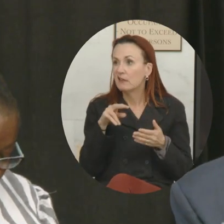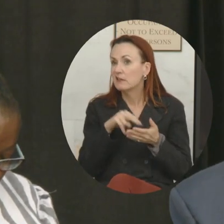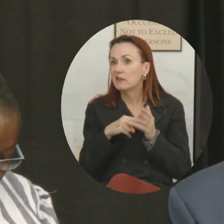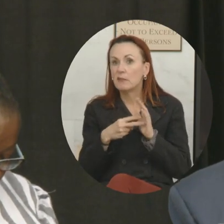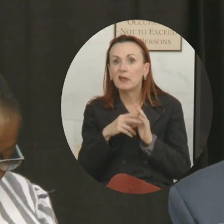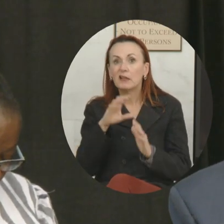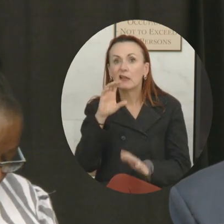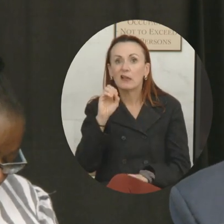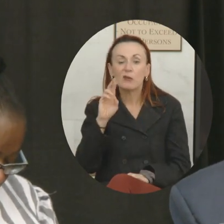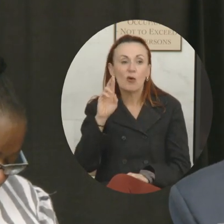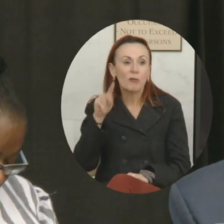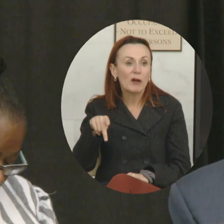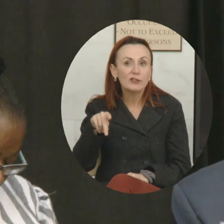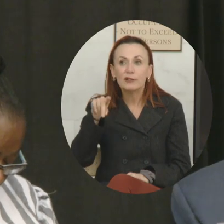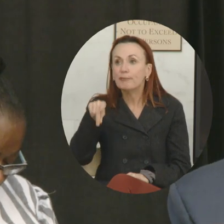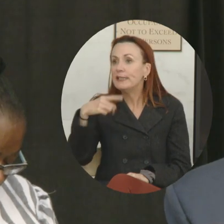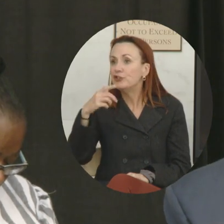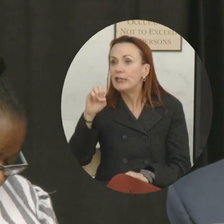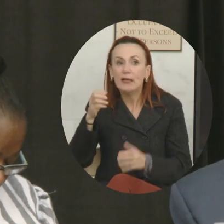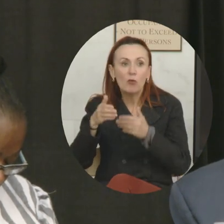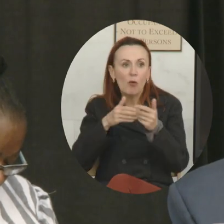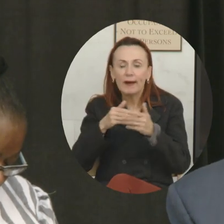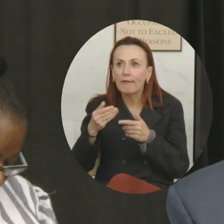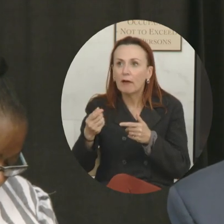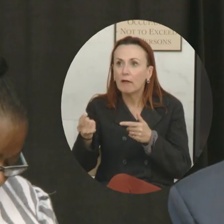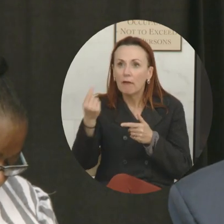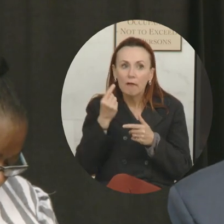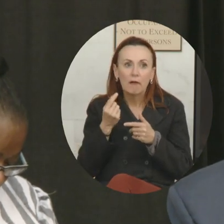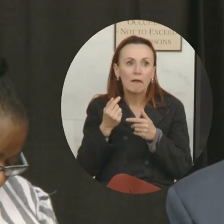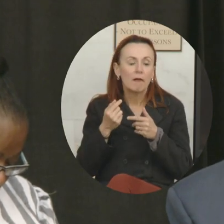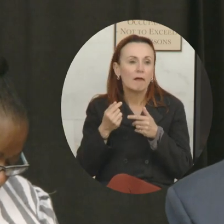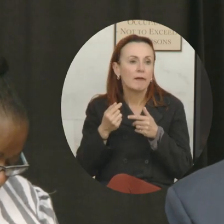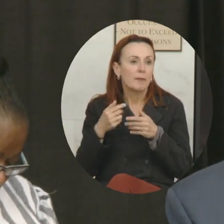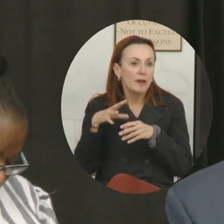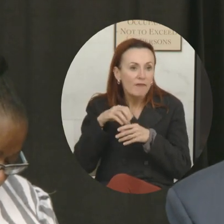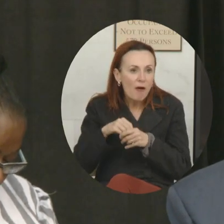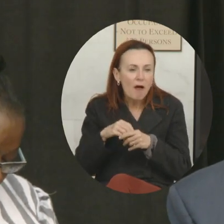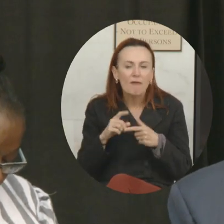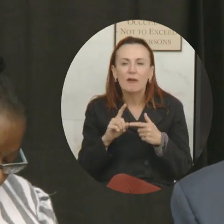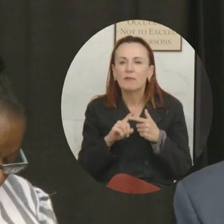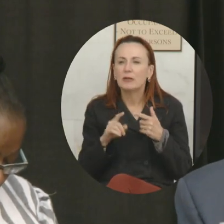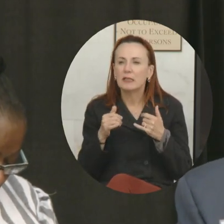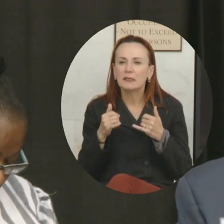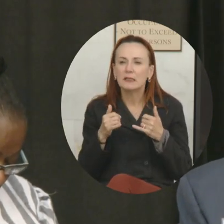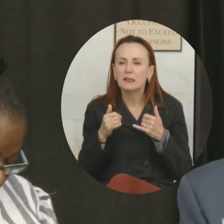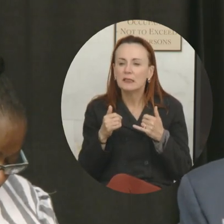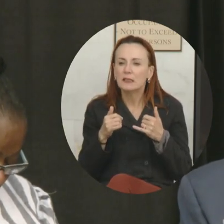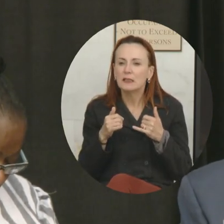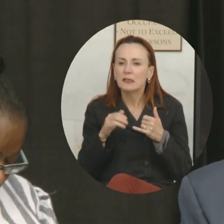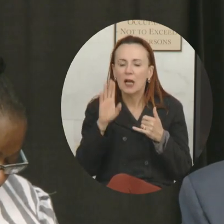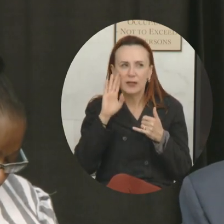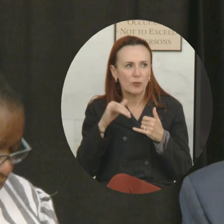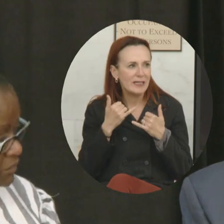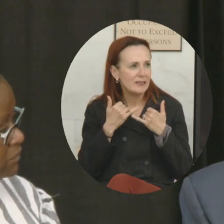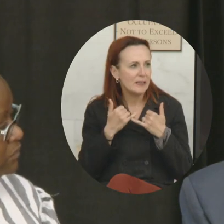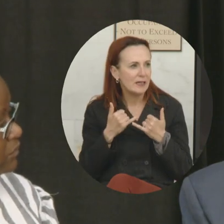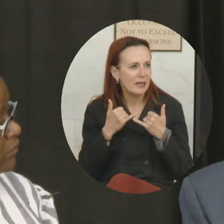whoever else? You know, we're kind of in that stage right now, but the thing is we have a lot of energy. I know actually